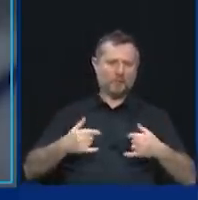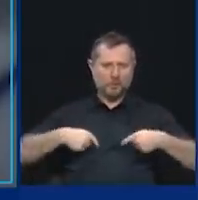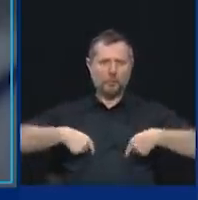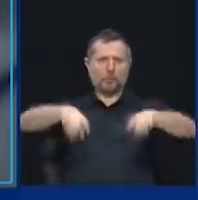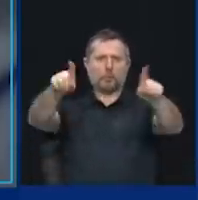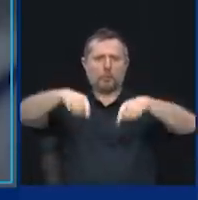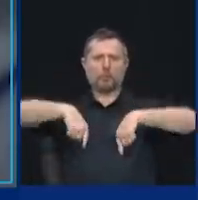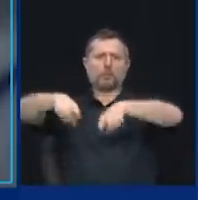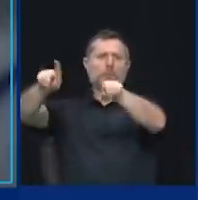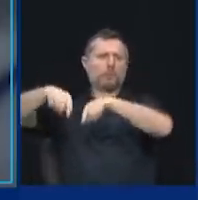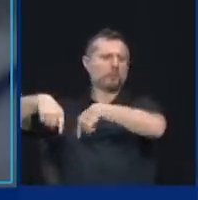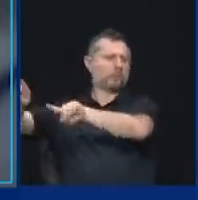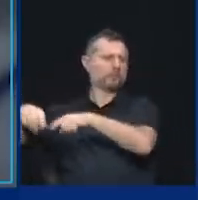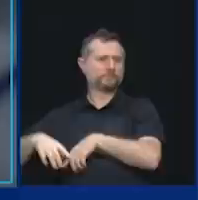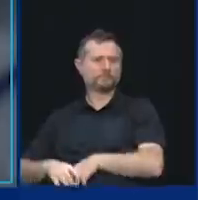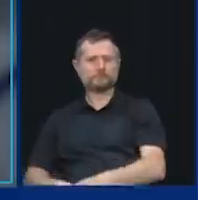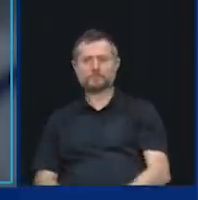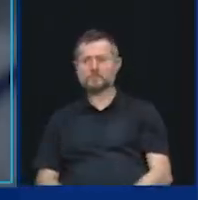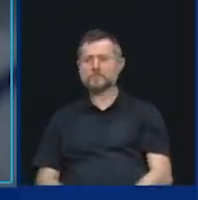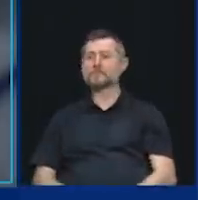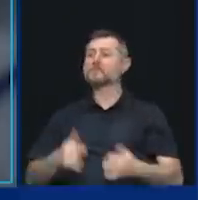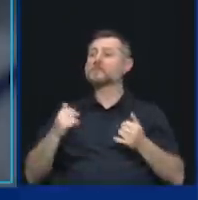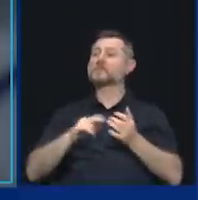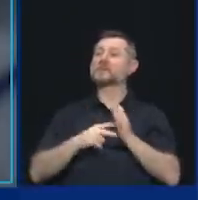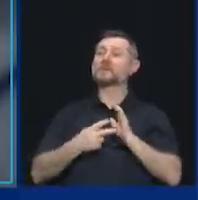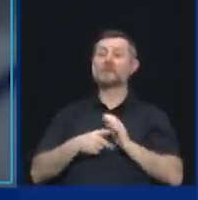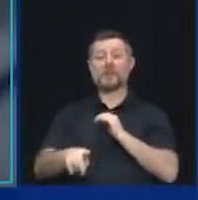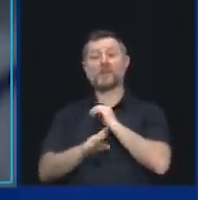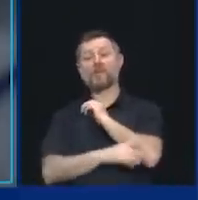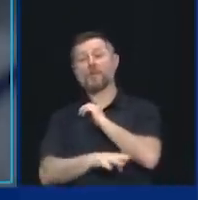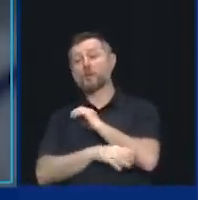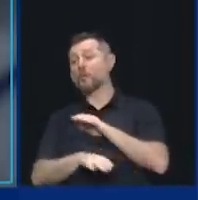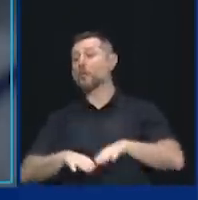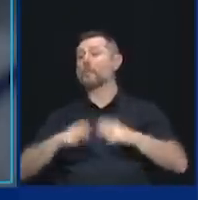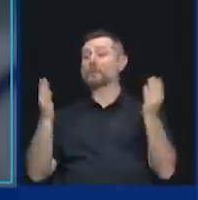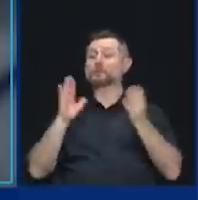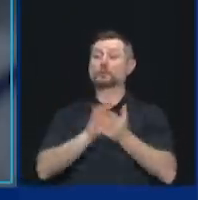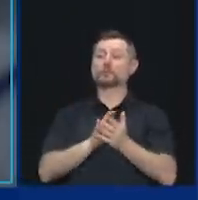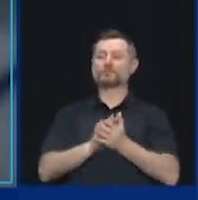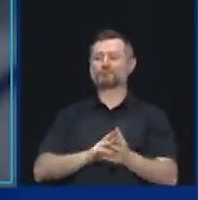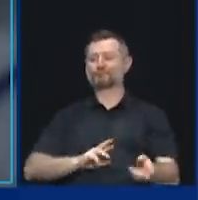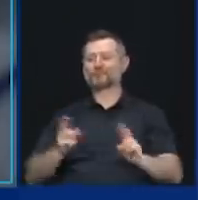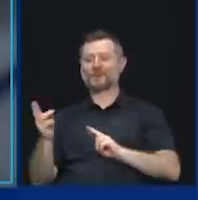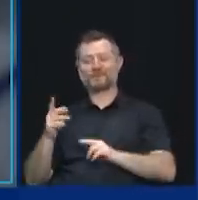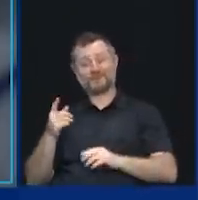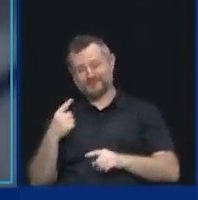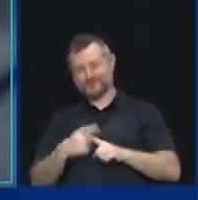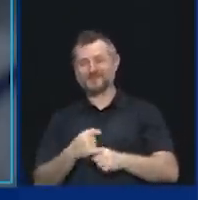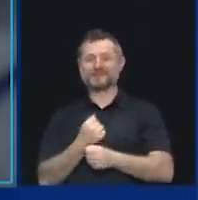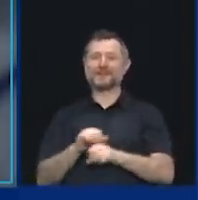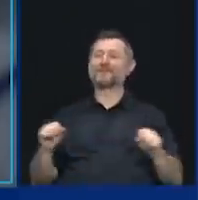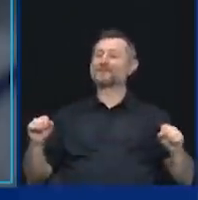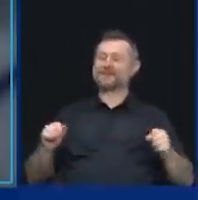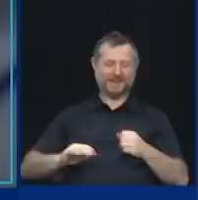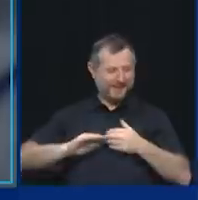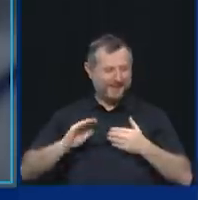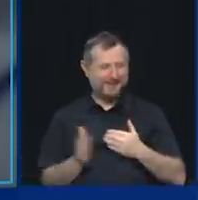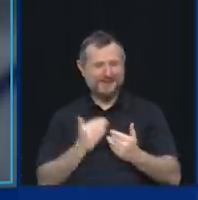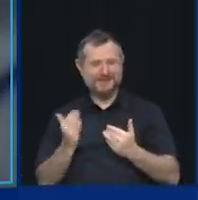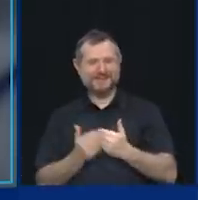It will make reopening the schools much safer and much easier. And I think every school should be doing